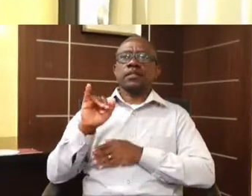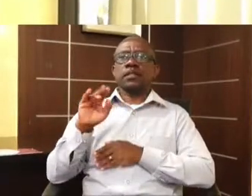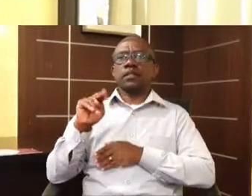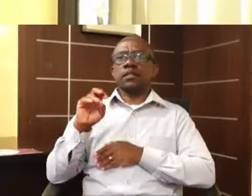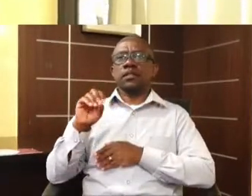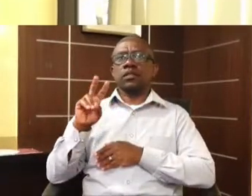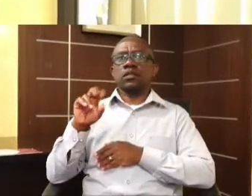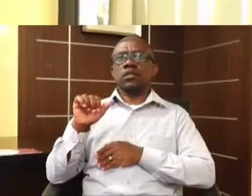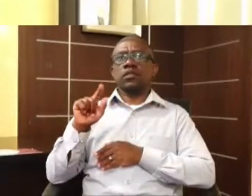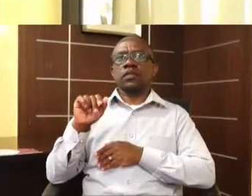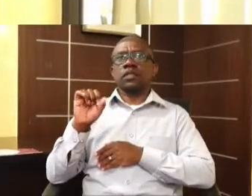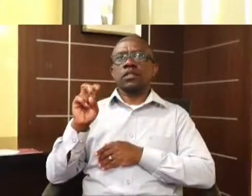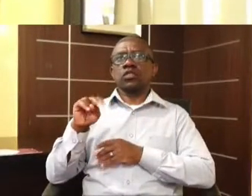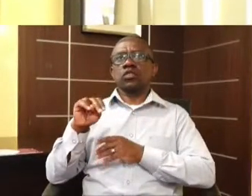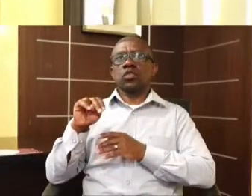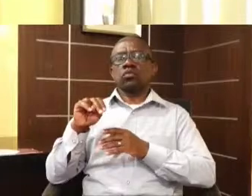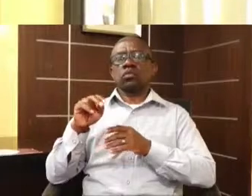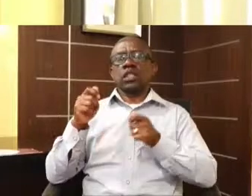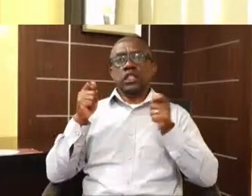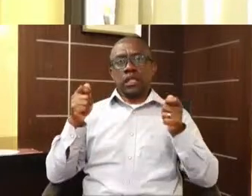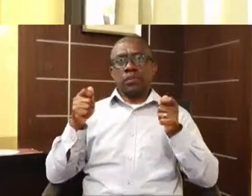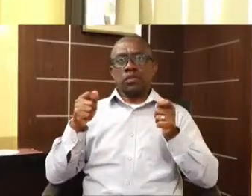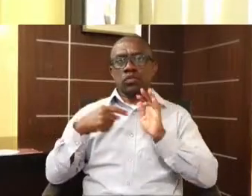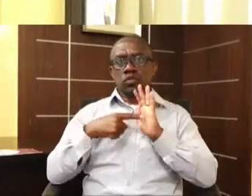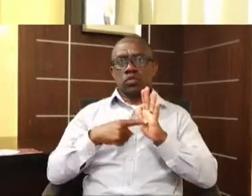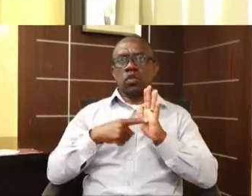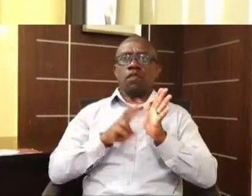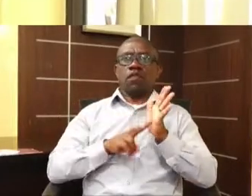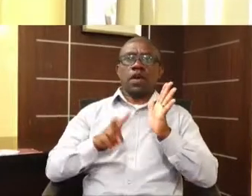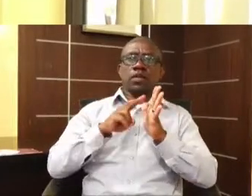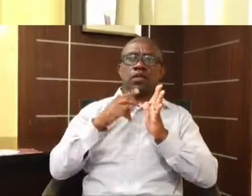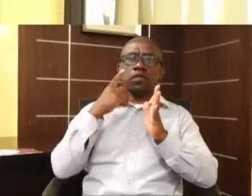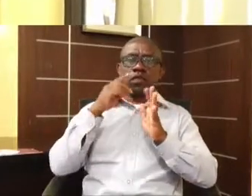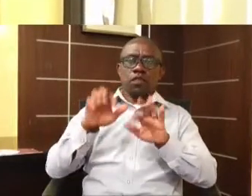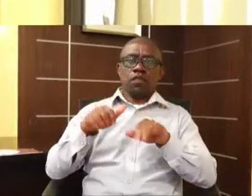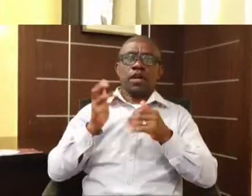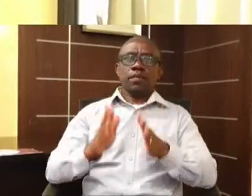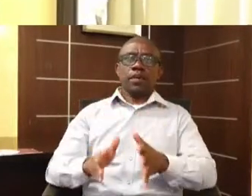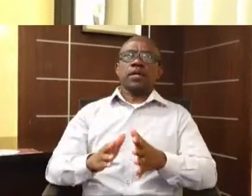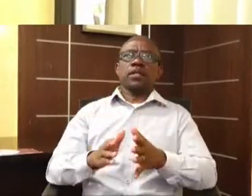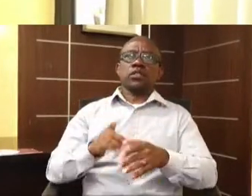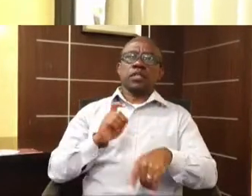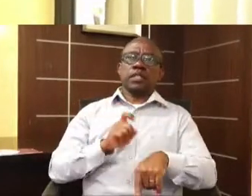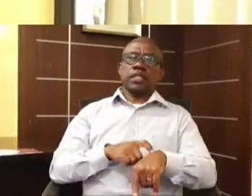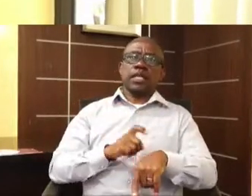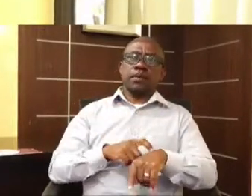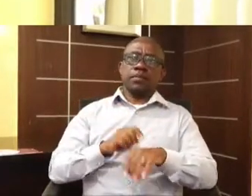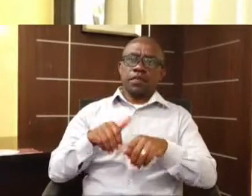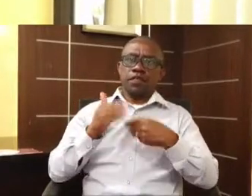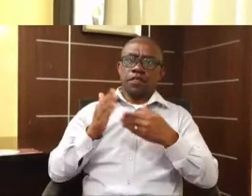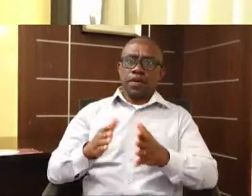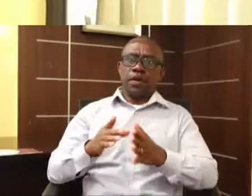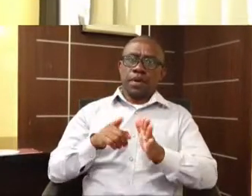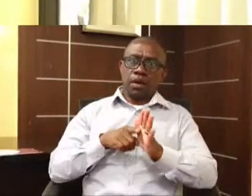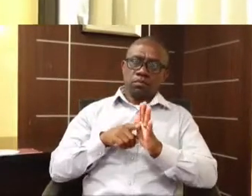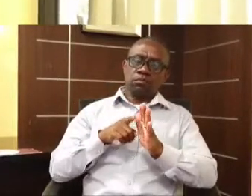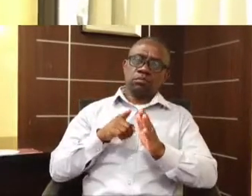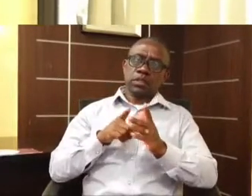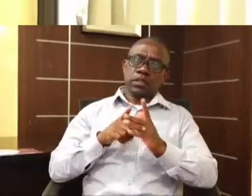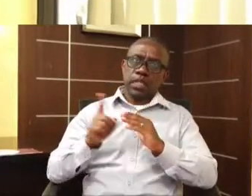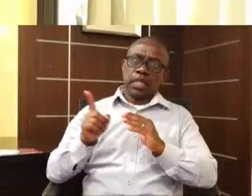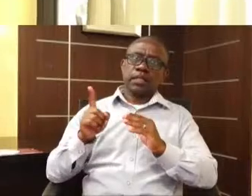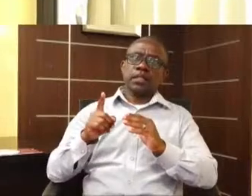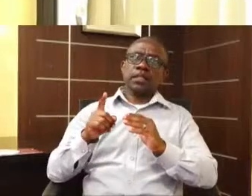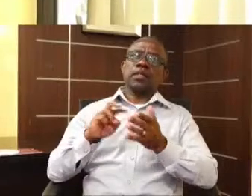innovation champions to demonstrate value to the farmer, so that when the farmer goes into it, he's not going into it as a test. They go into